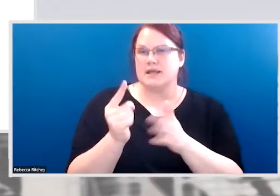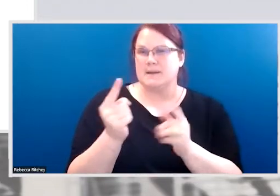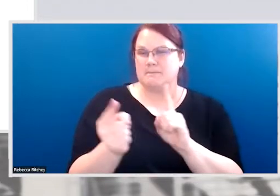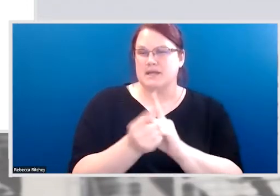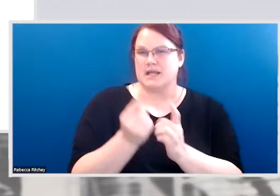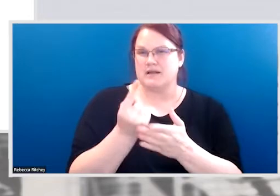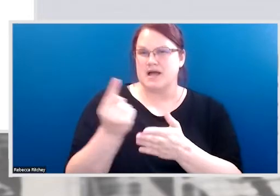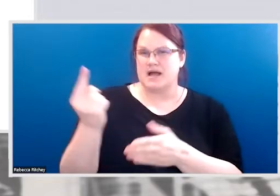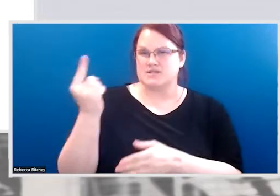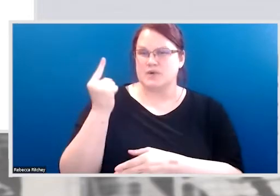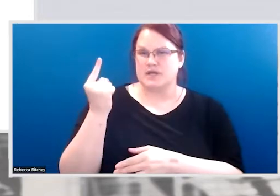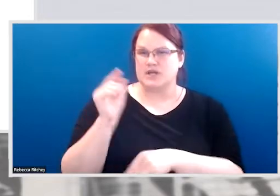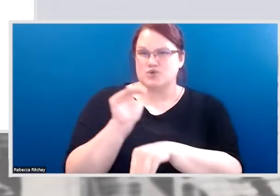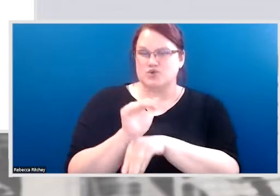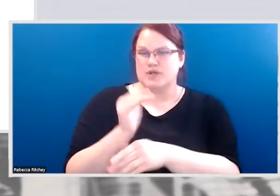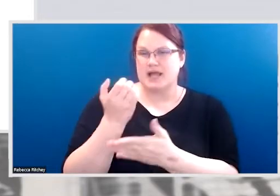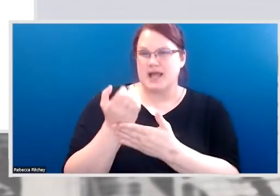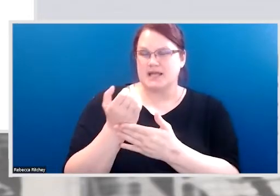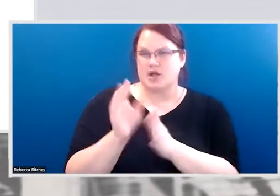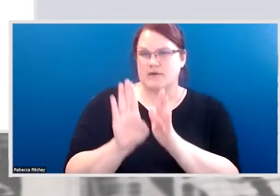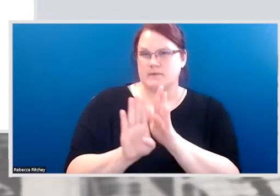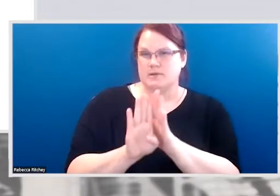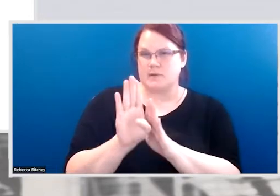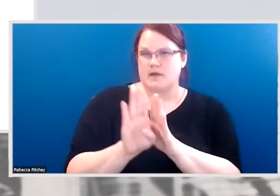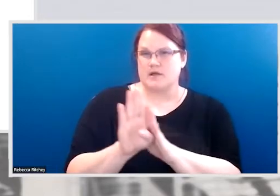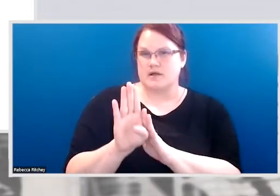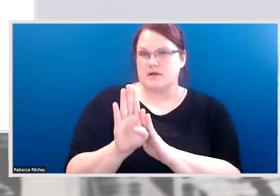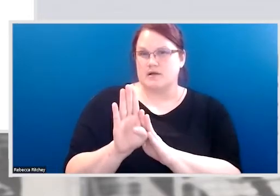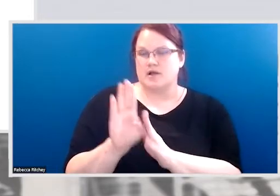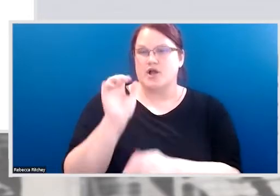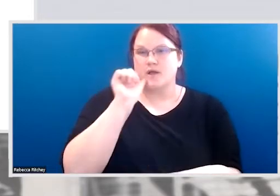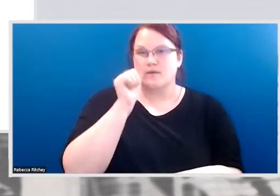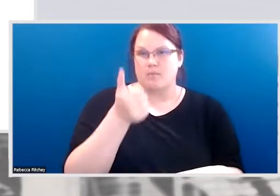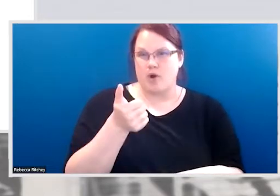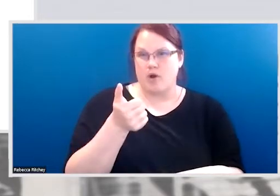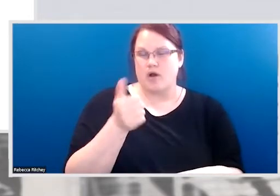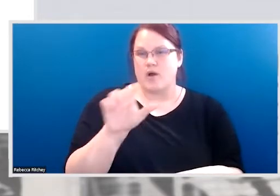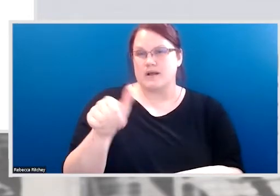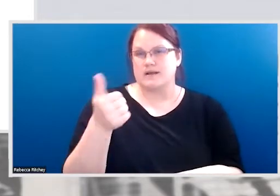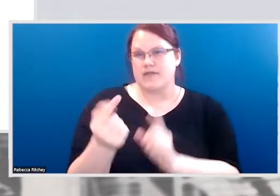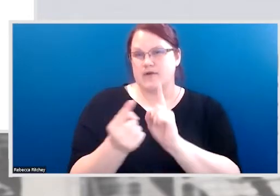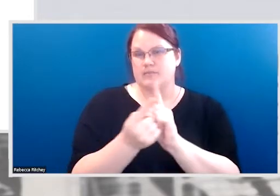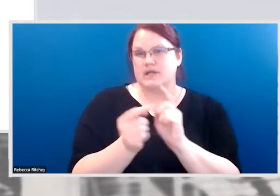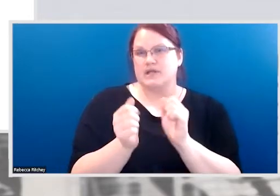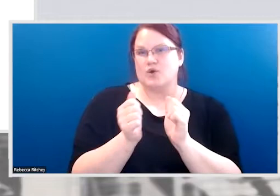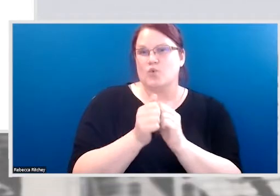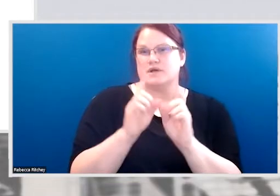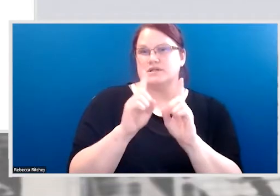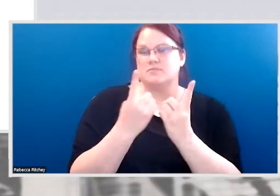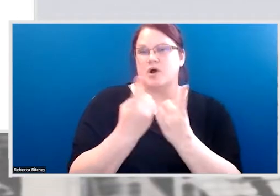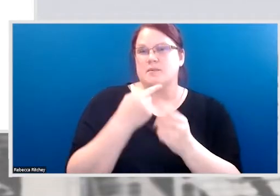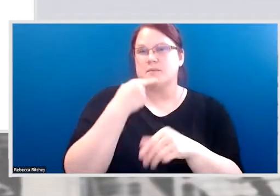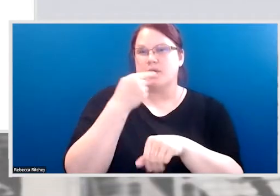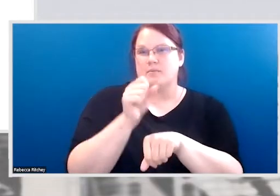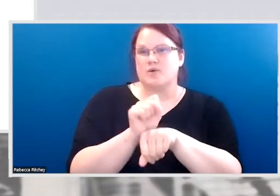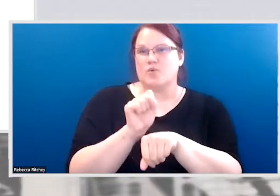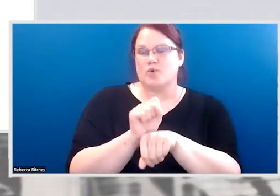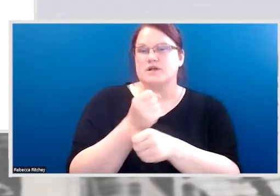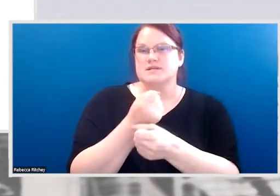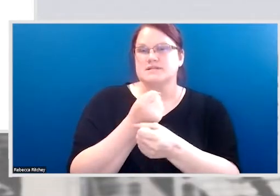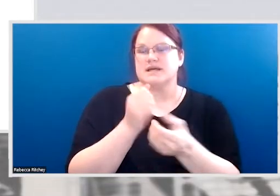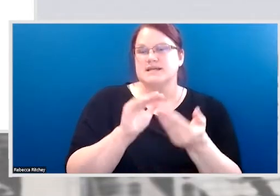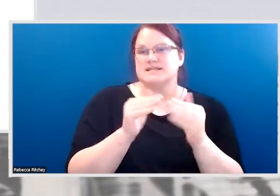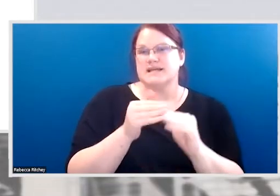tonight's meeting on economic development and community projects. Please come back tomorrow. We're going to have another meeting with the Department of Public Works and City Parks